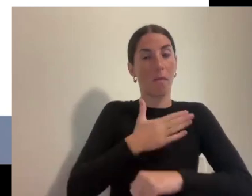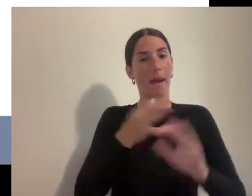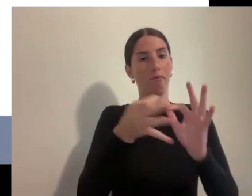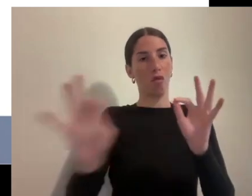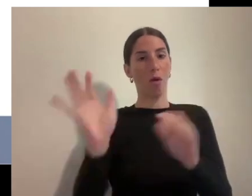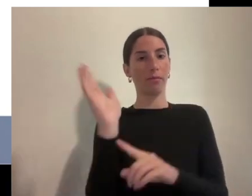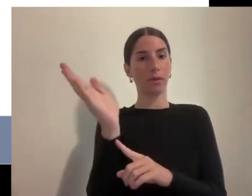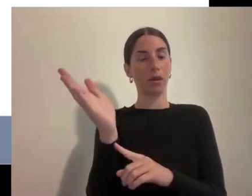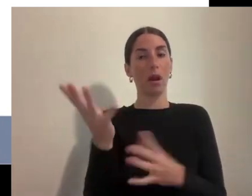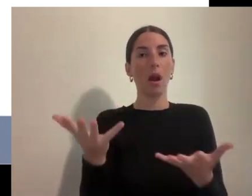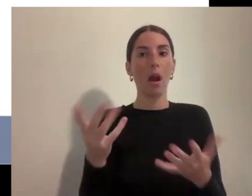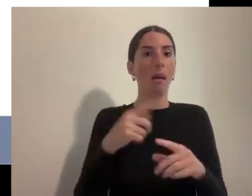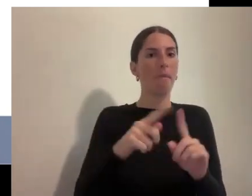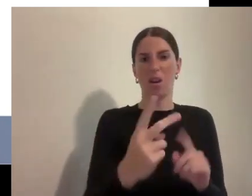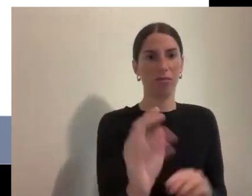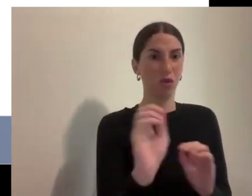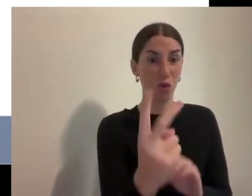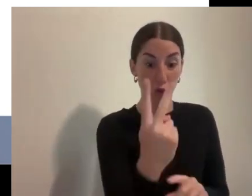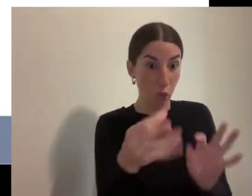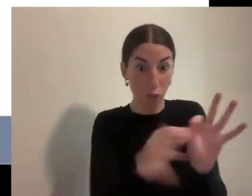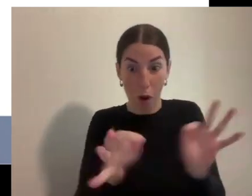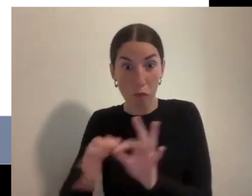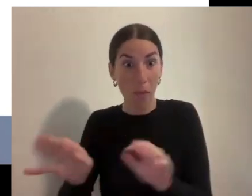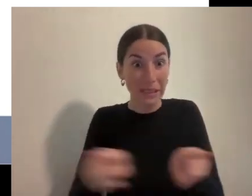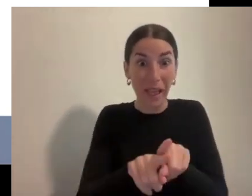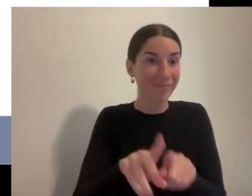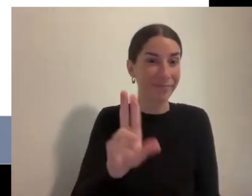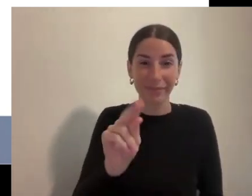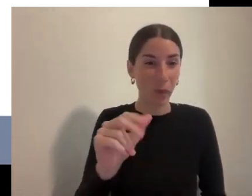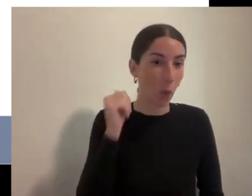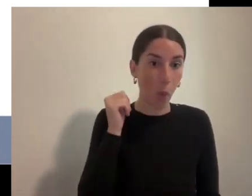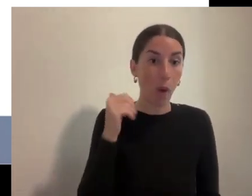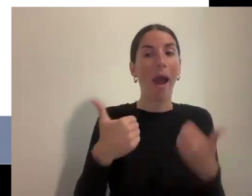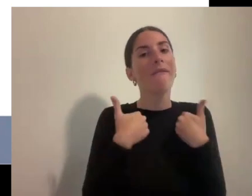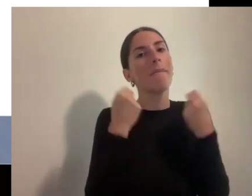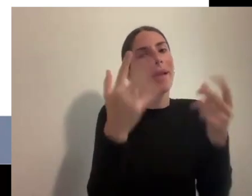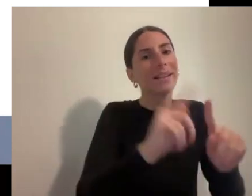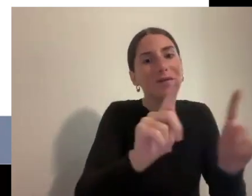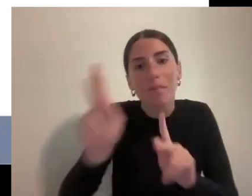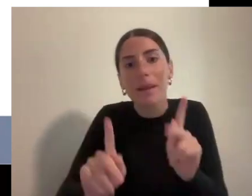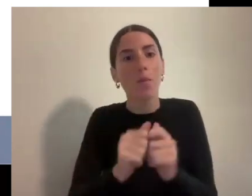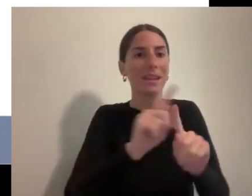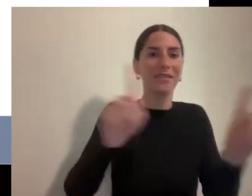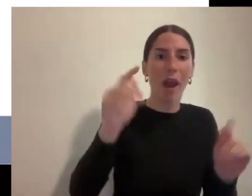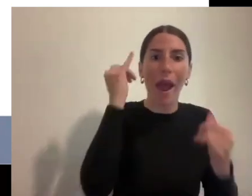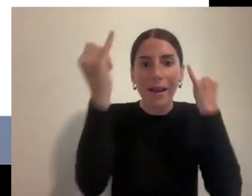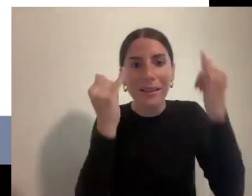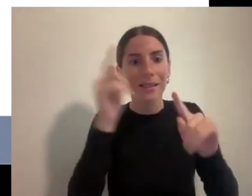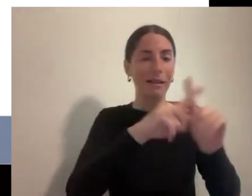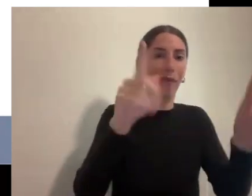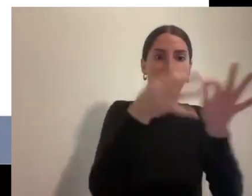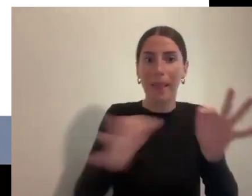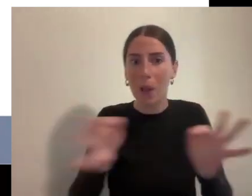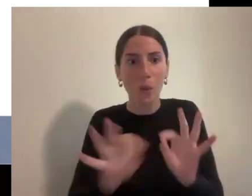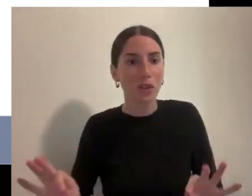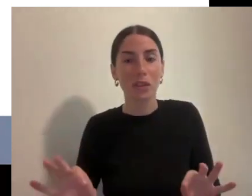lilies, but no two poems would be the same. Why? Because there are different people who have different ideas, different ways of putting language together.